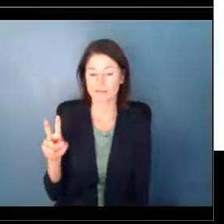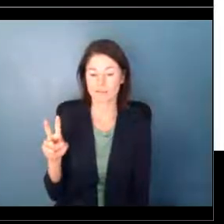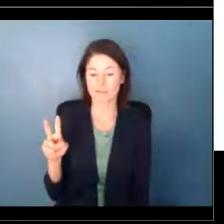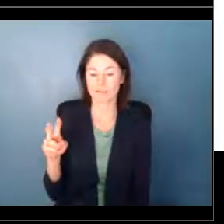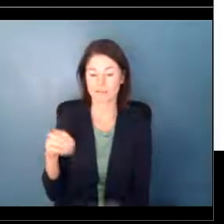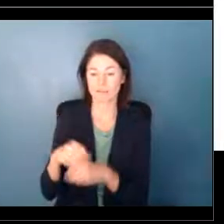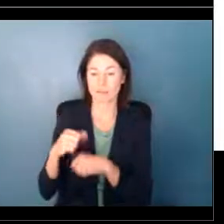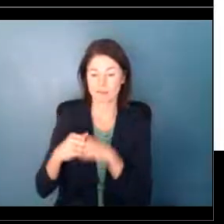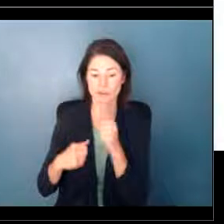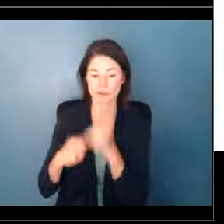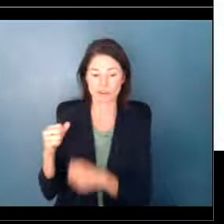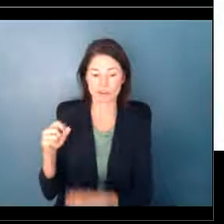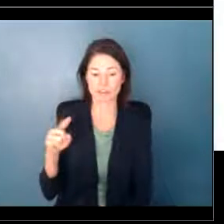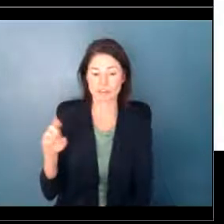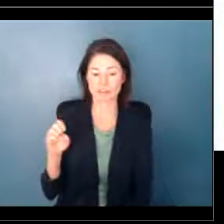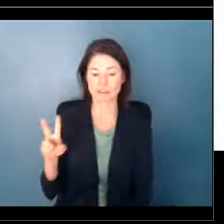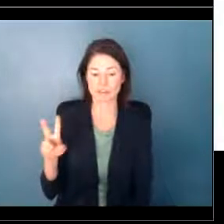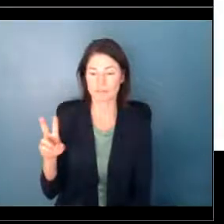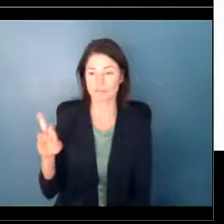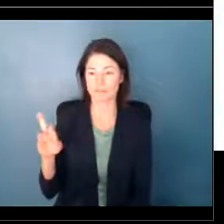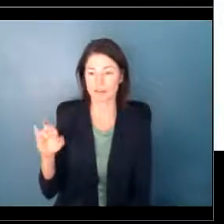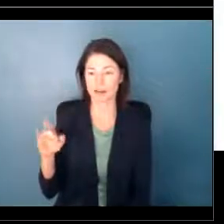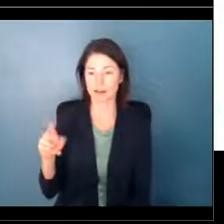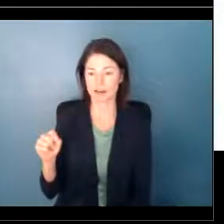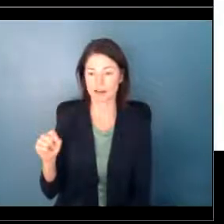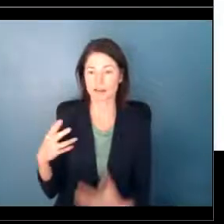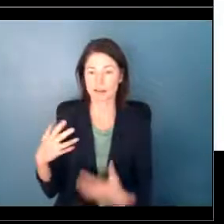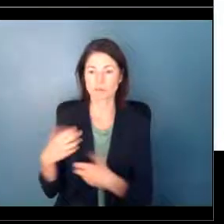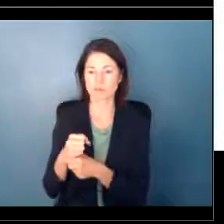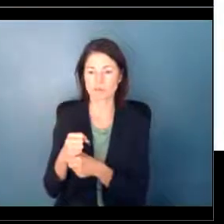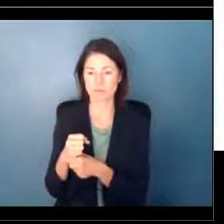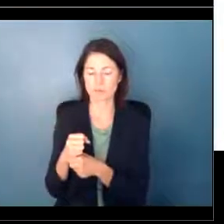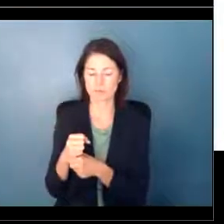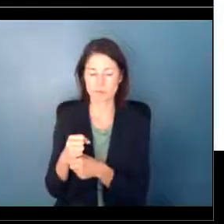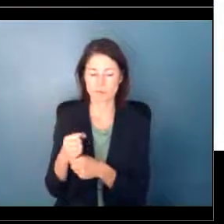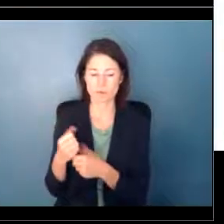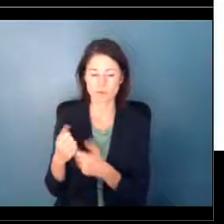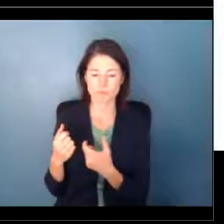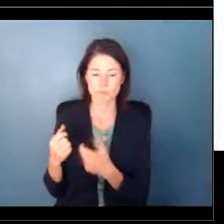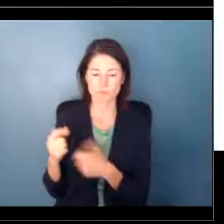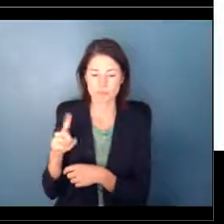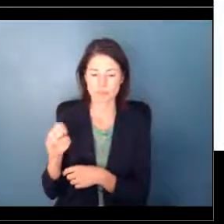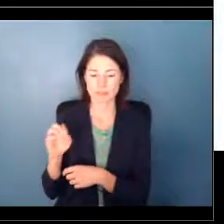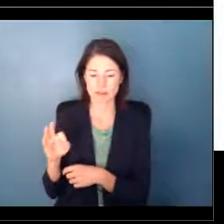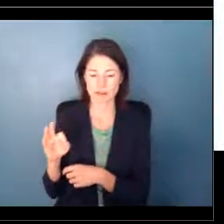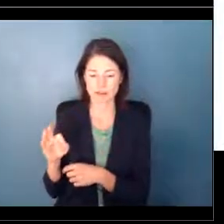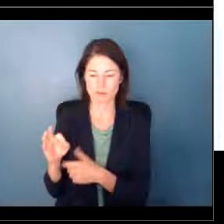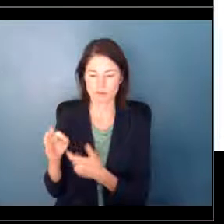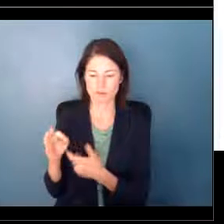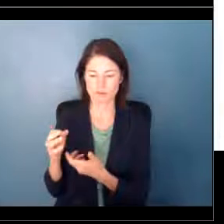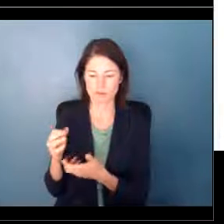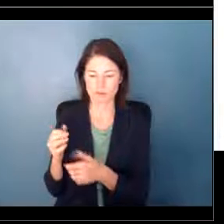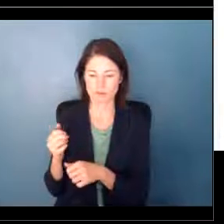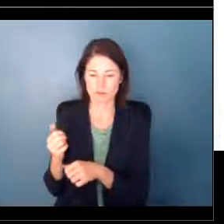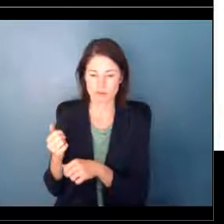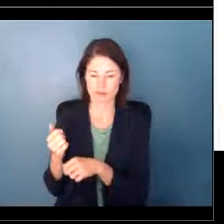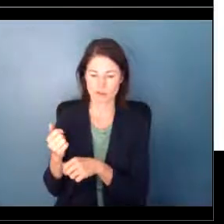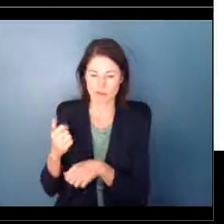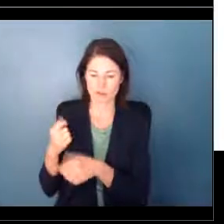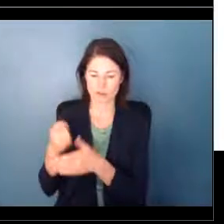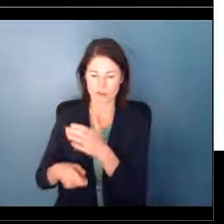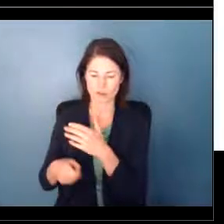also consolidated into a ZEV charging infrastructure. So that's the crosswalk, just to